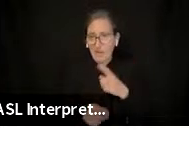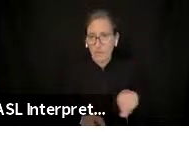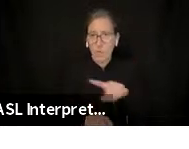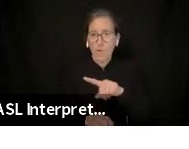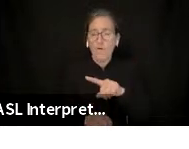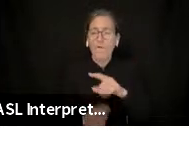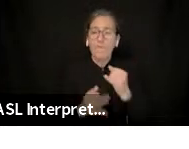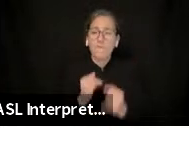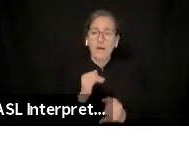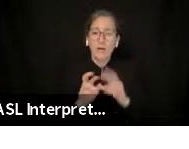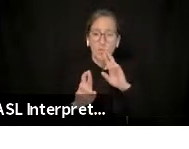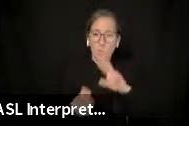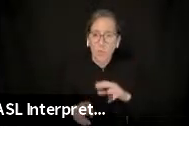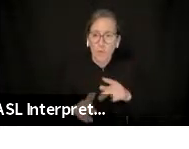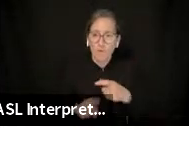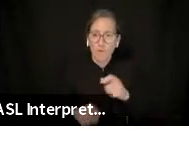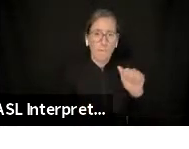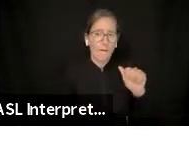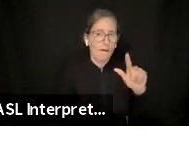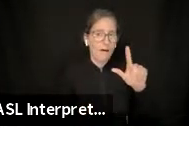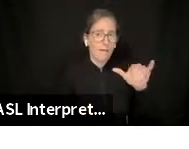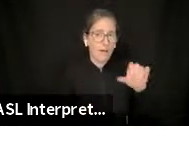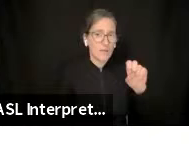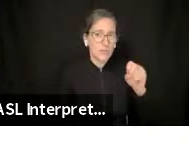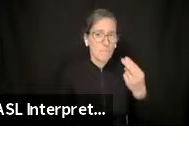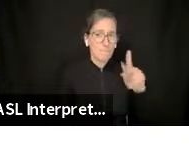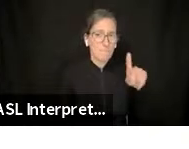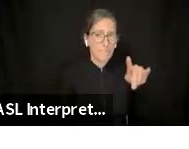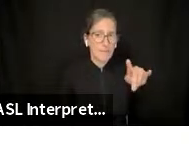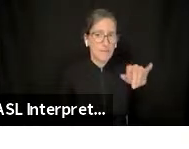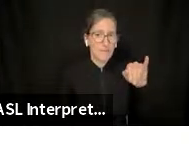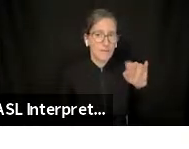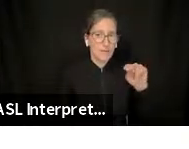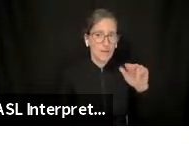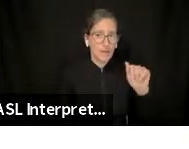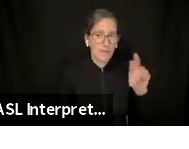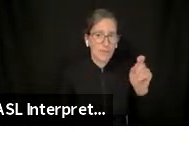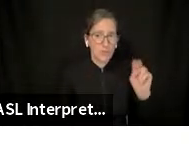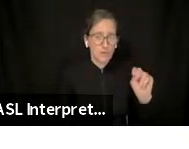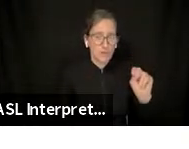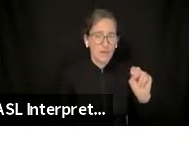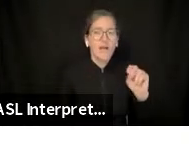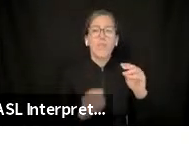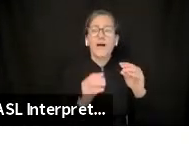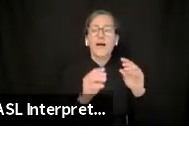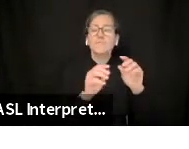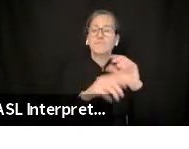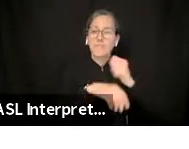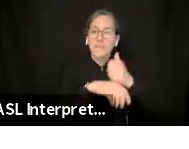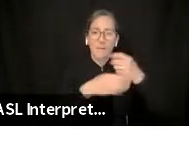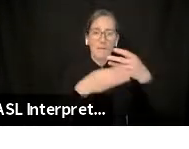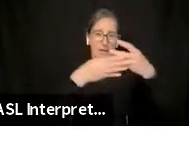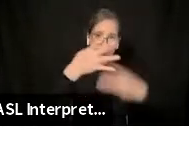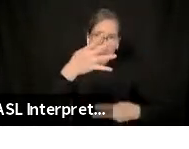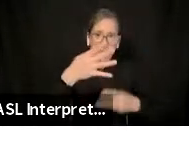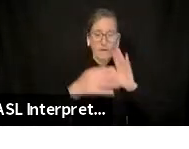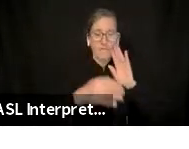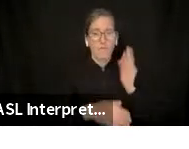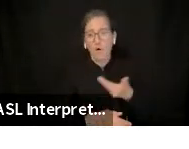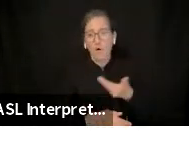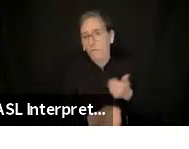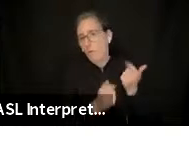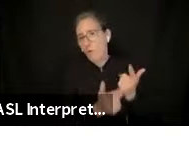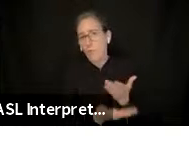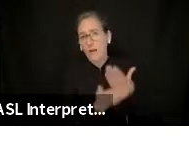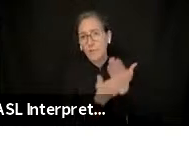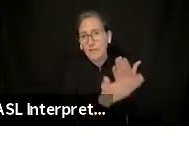Action to council that outlined the recommendations from community stakeholders, from the